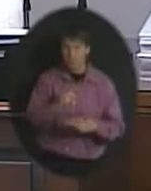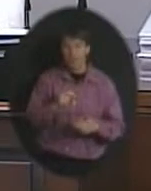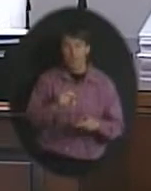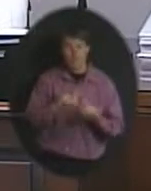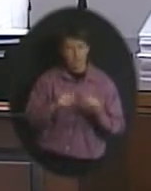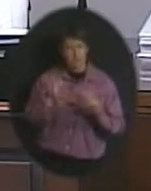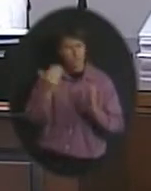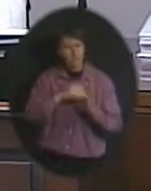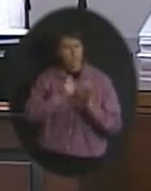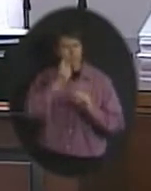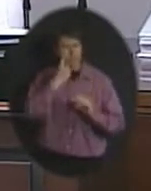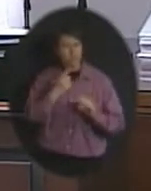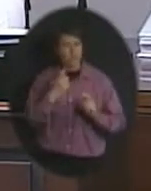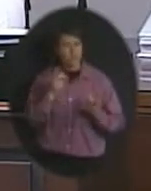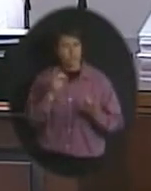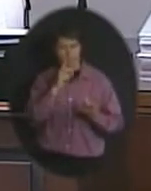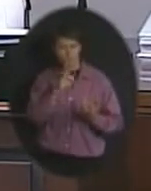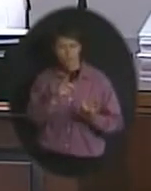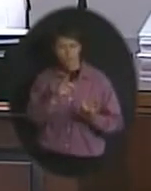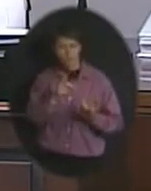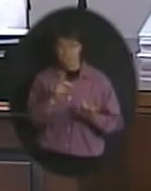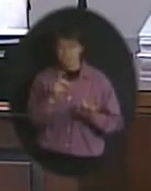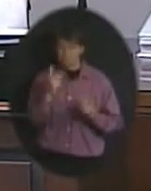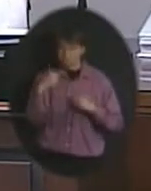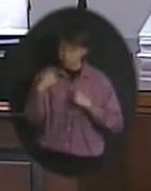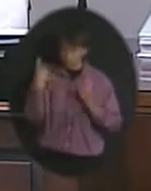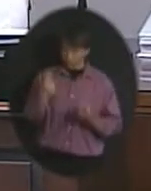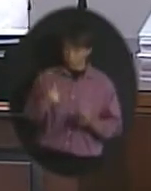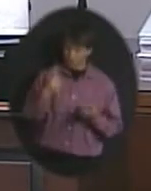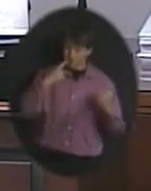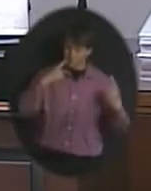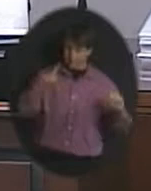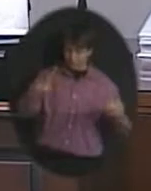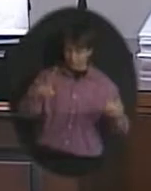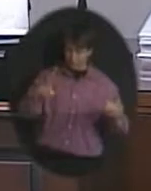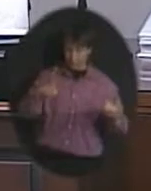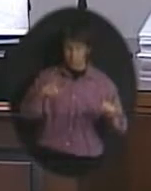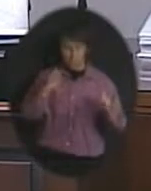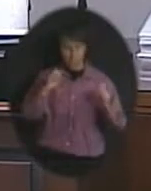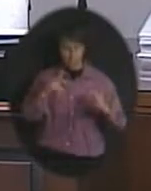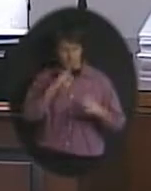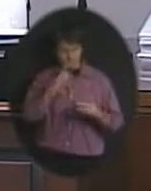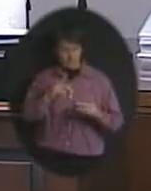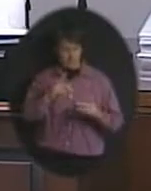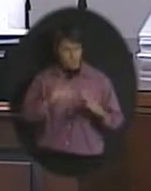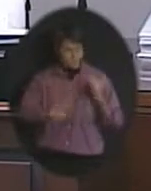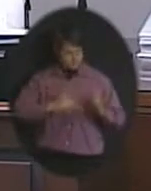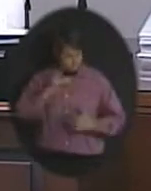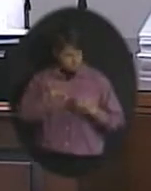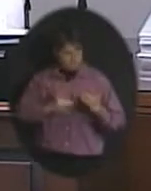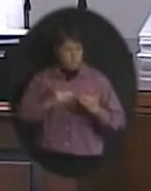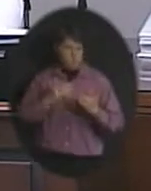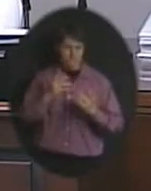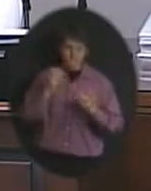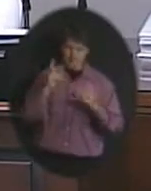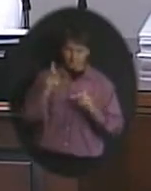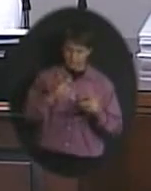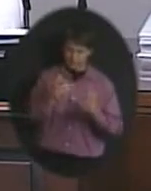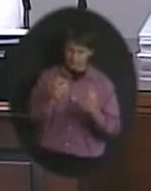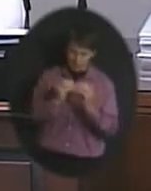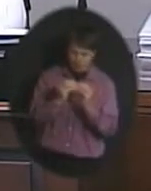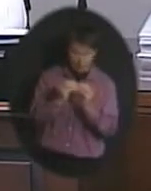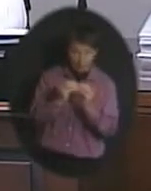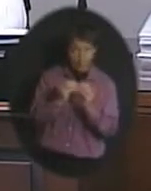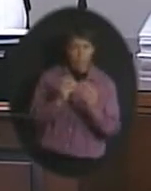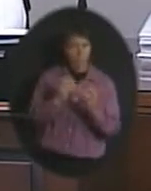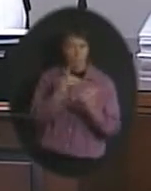again, just it's been successful. It's been very well received. A lot of people wanting more and more and more, and we